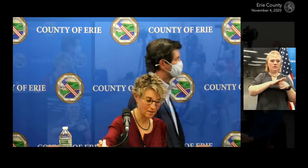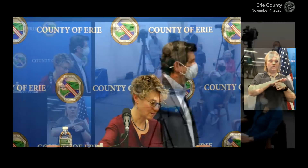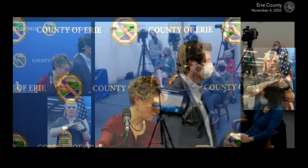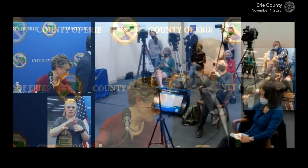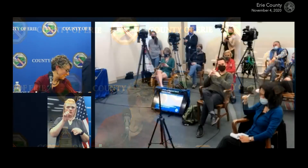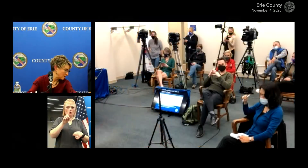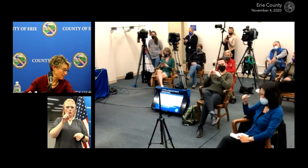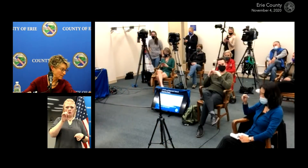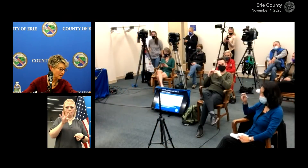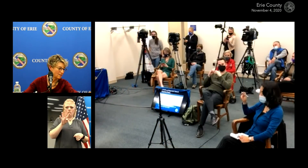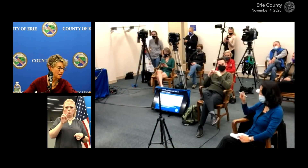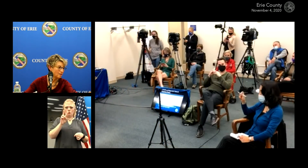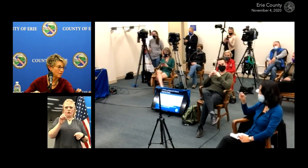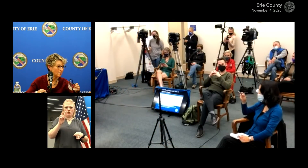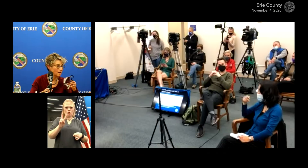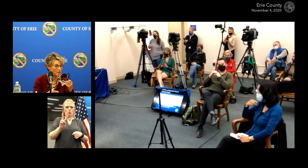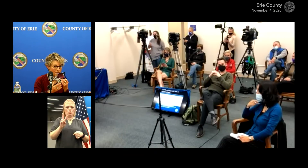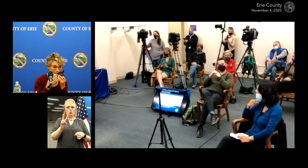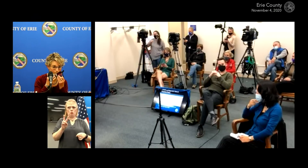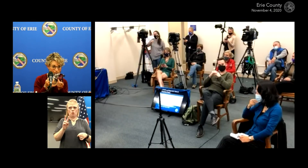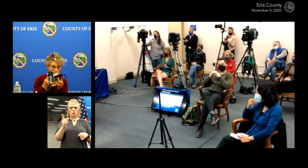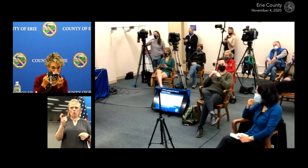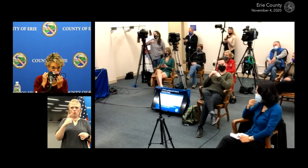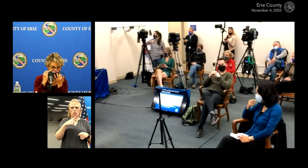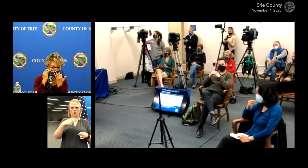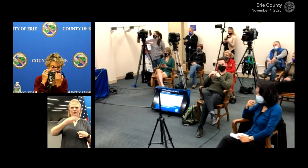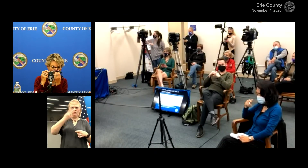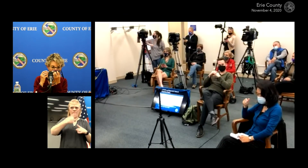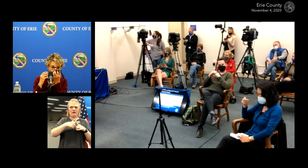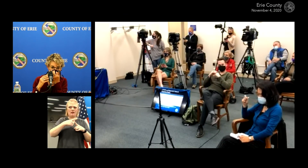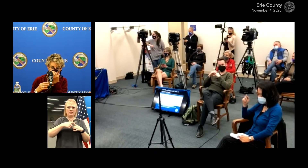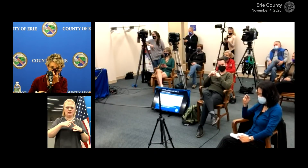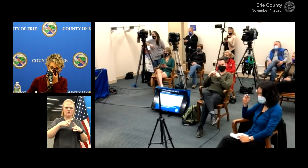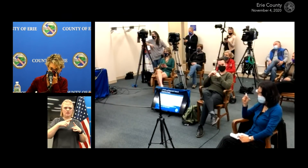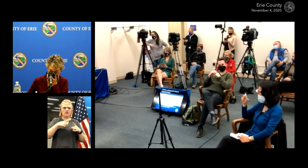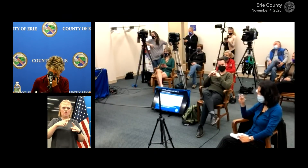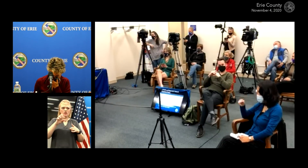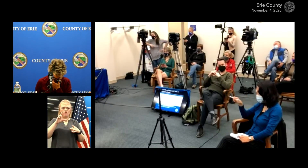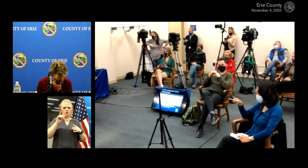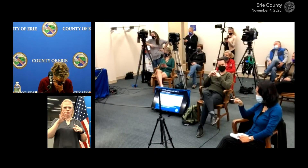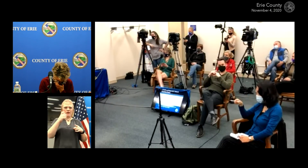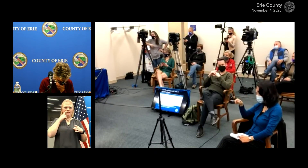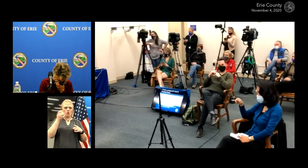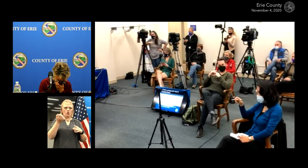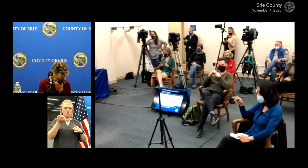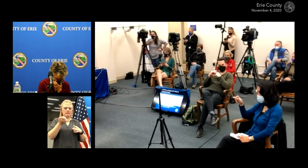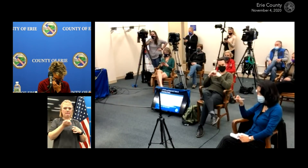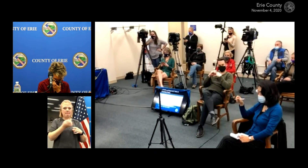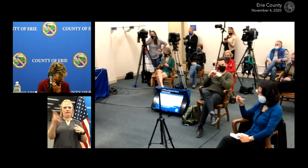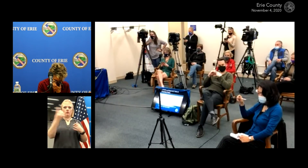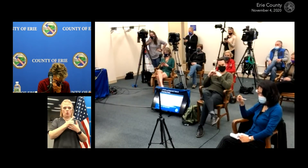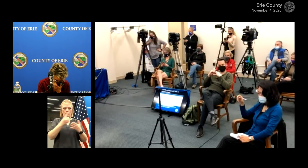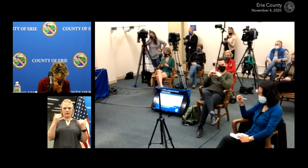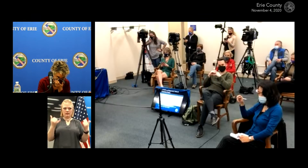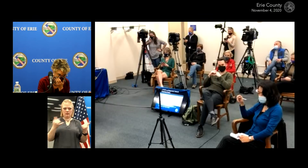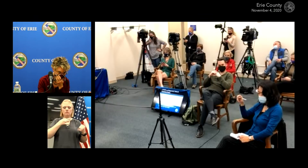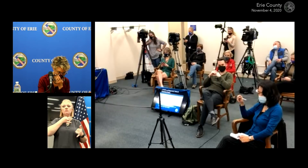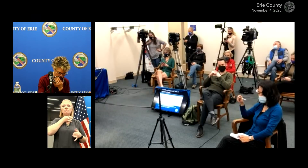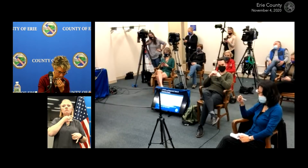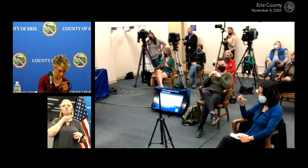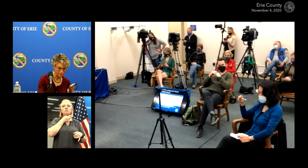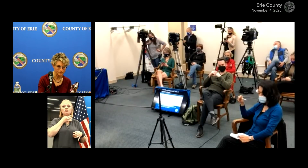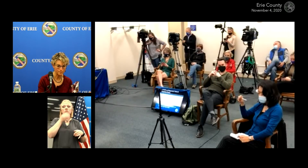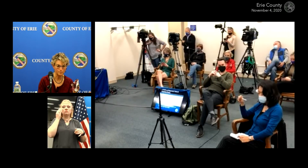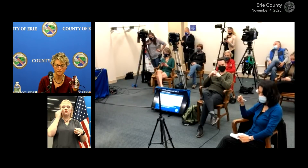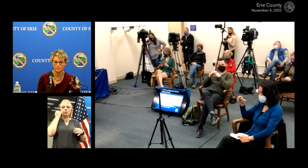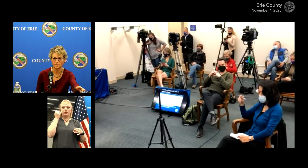14212. That's had a pretty high positivity rate for a couple of weeks in a row now. Yes. So I'm curious to know if